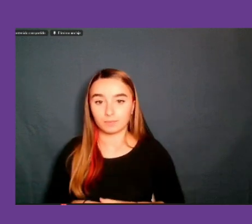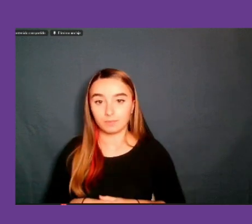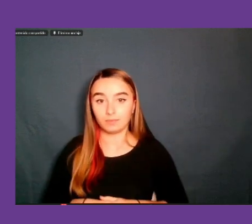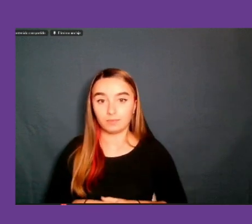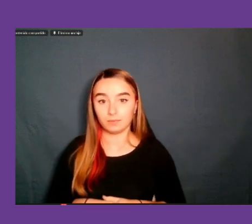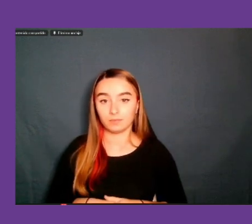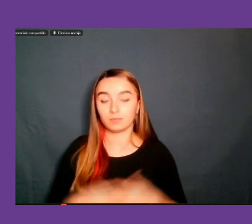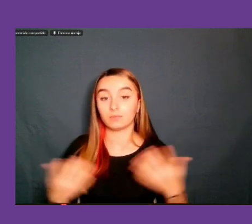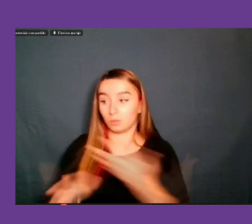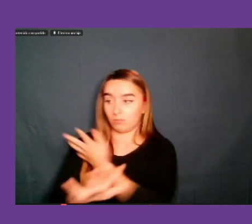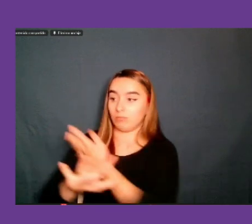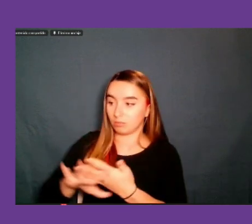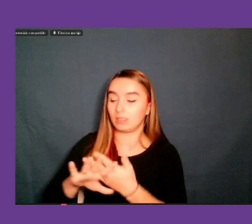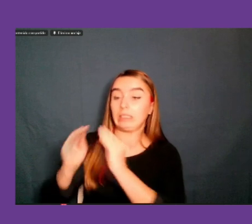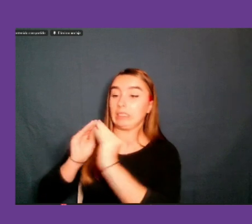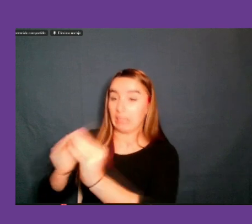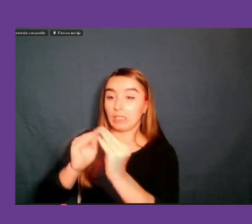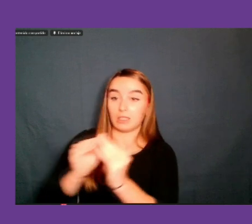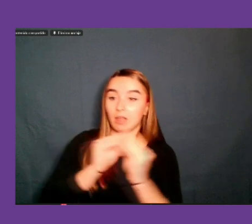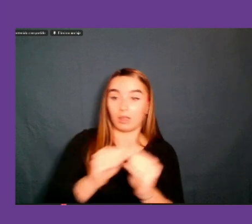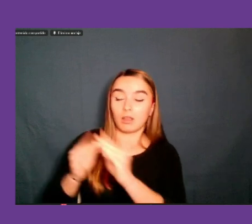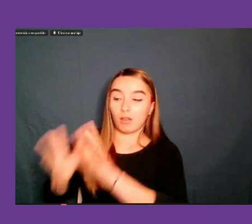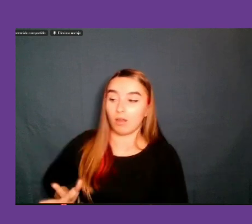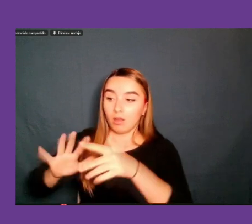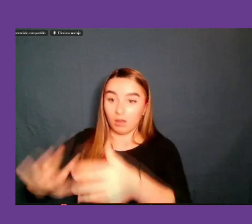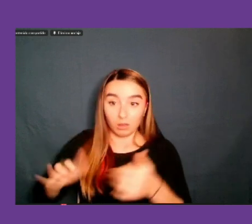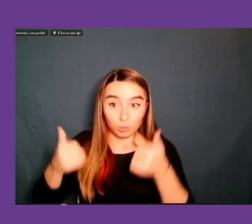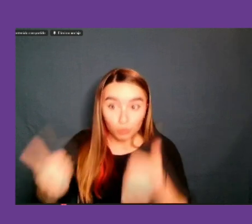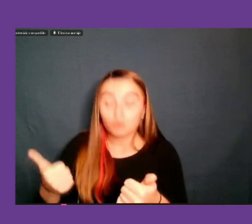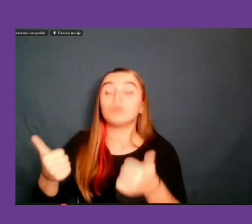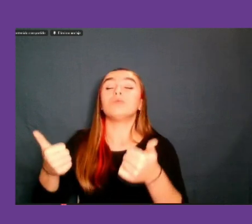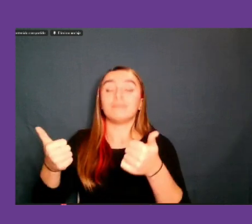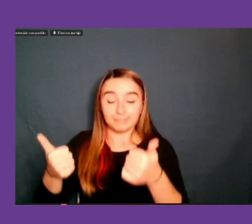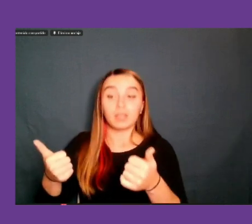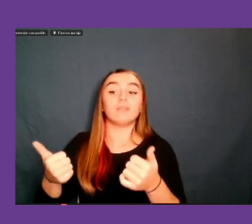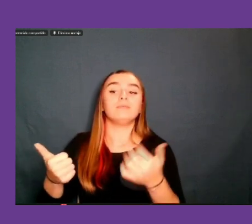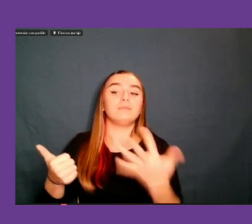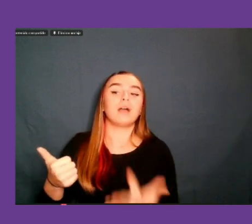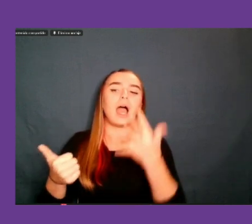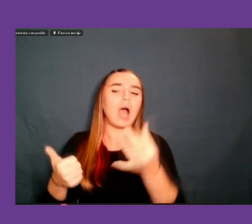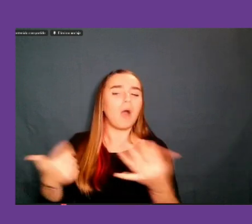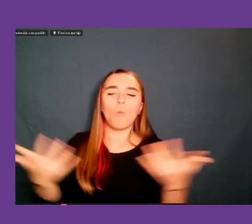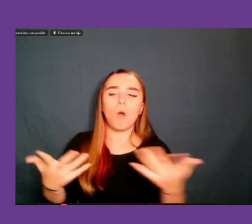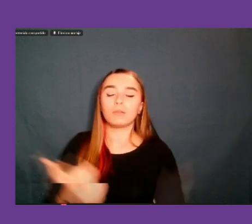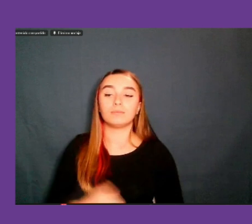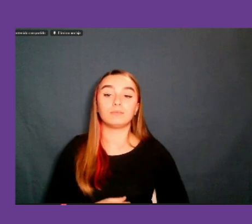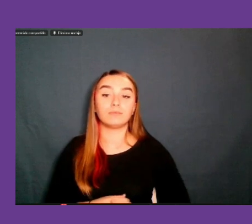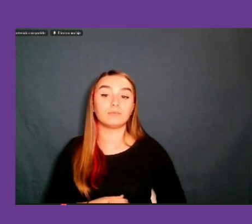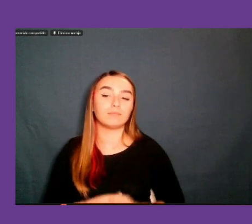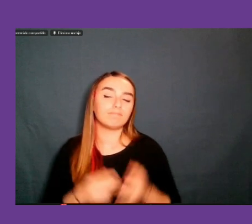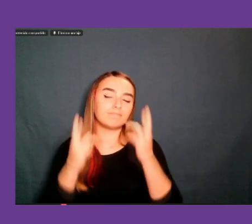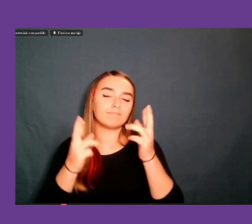addition to having all these standards that we mentioned adopted and well implemented by everyone. What we wish is that in the future, the European